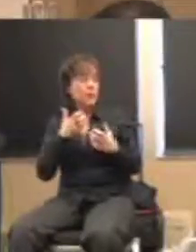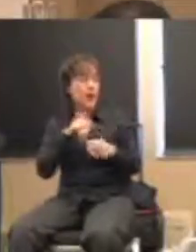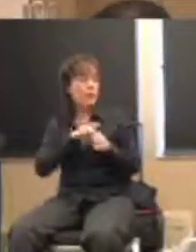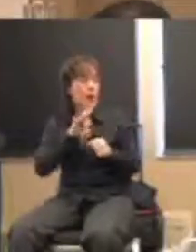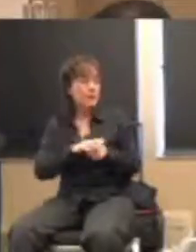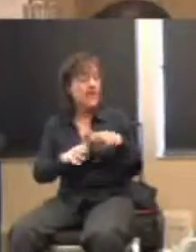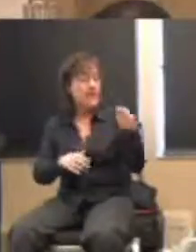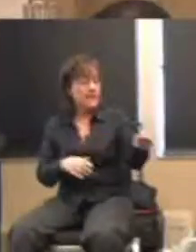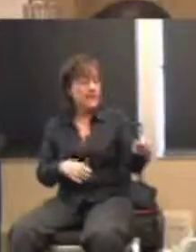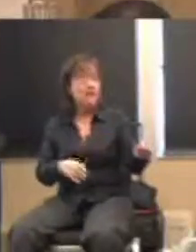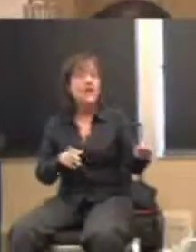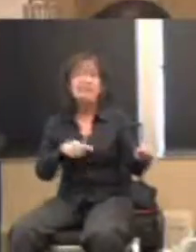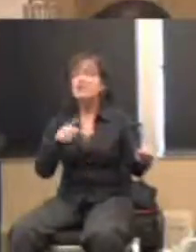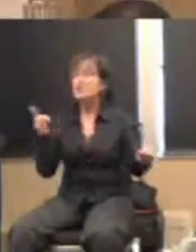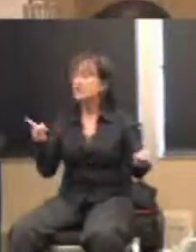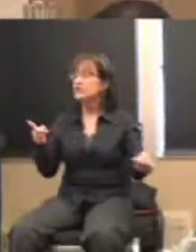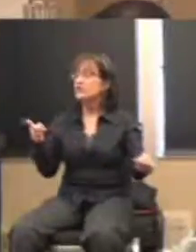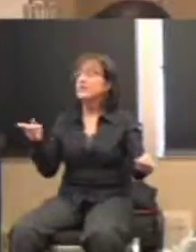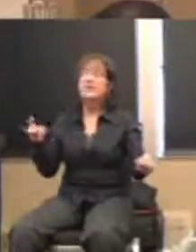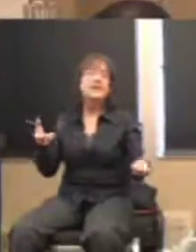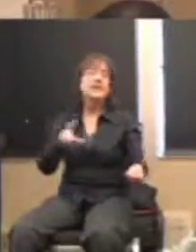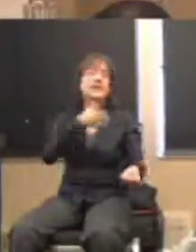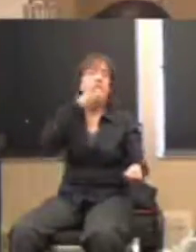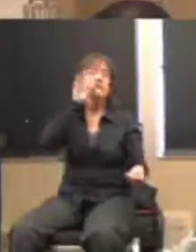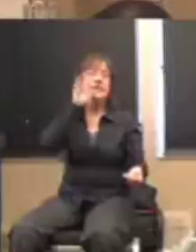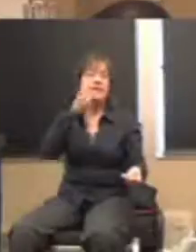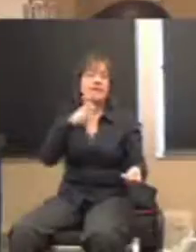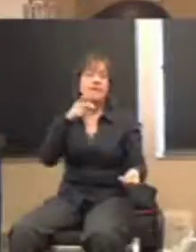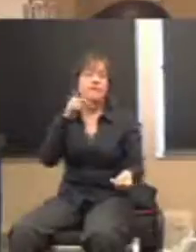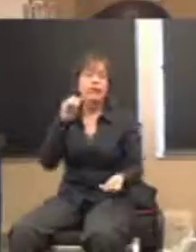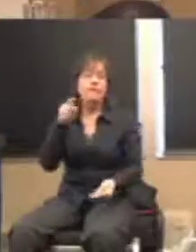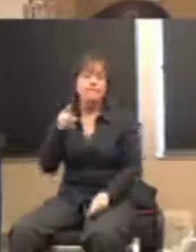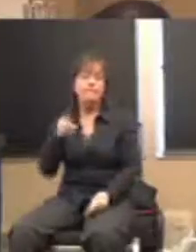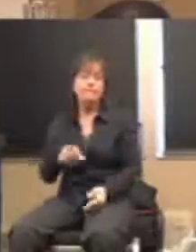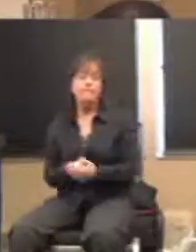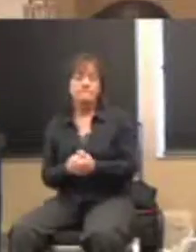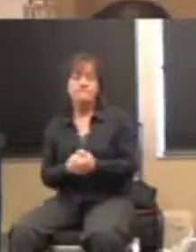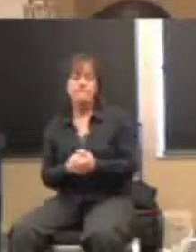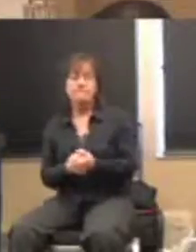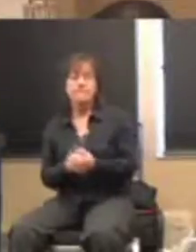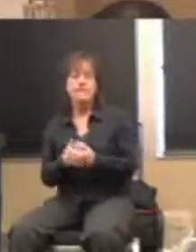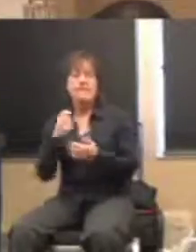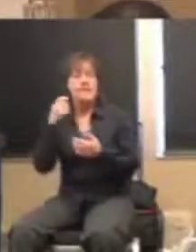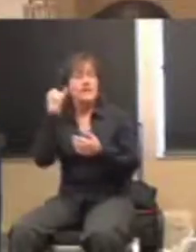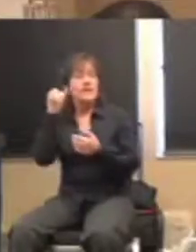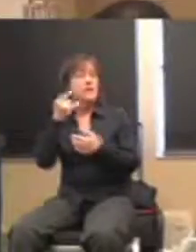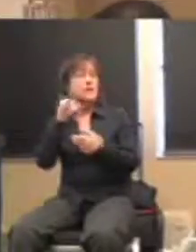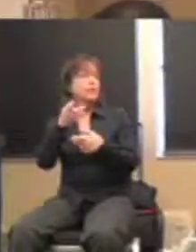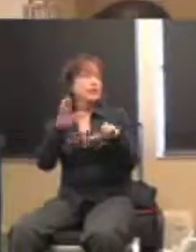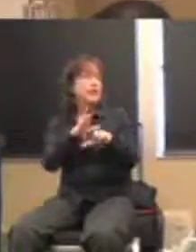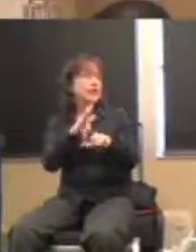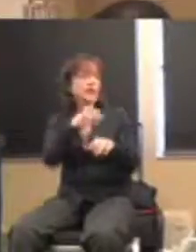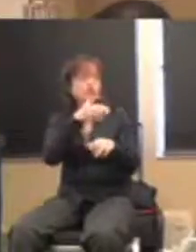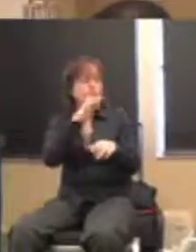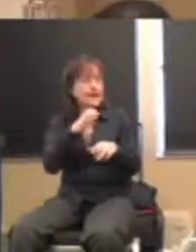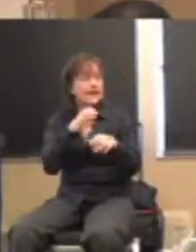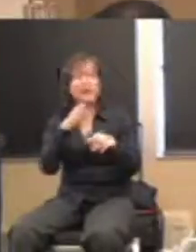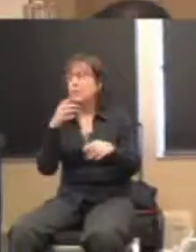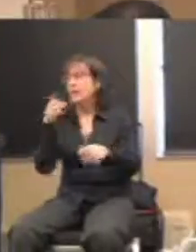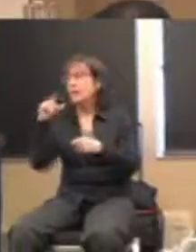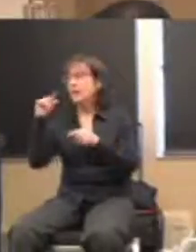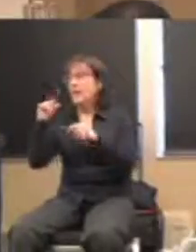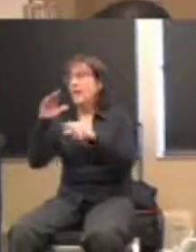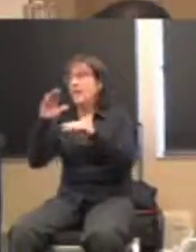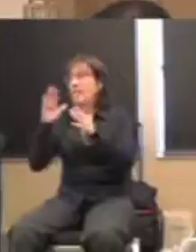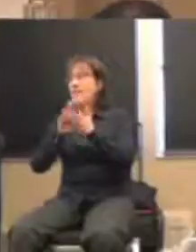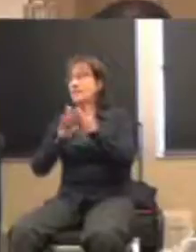she gets to have a sip of it. And if it is a drink that you're using, I would put less than this in it,